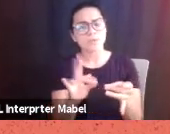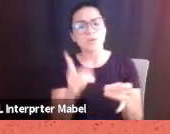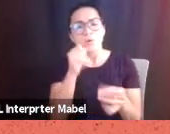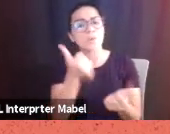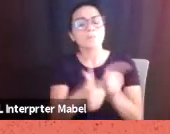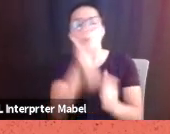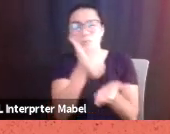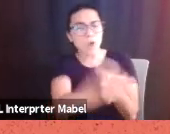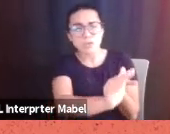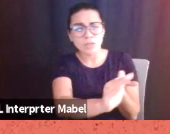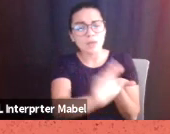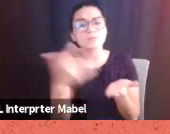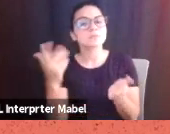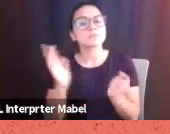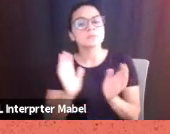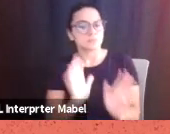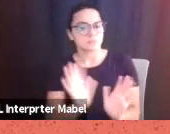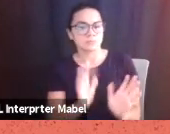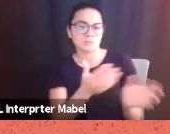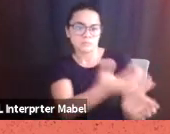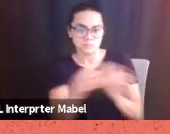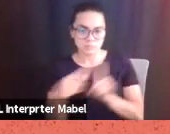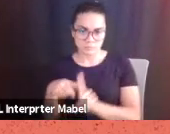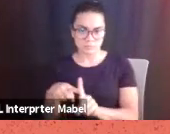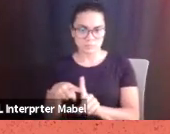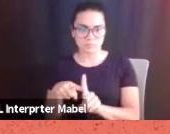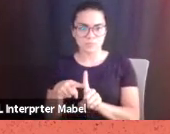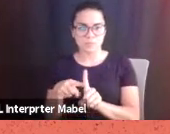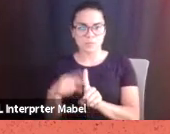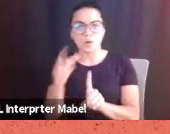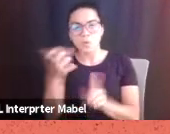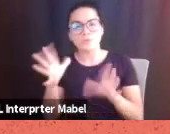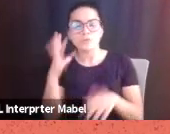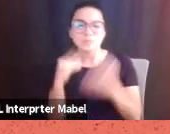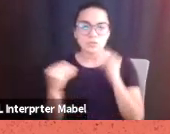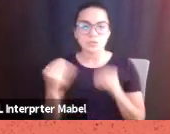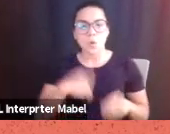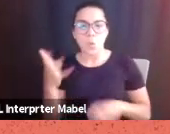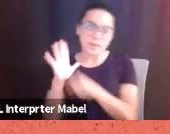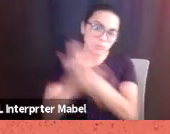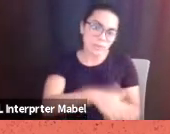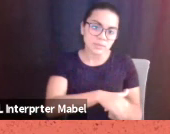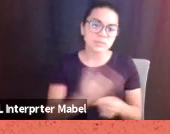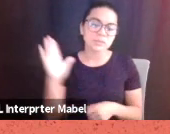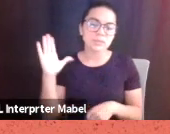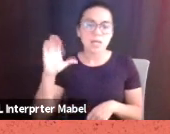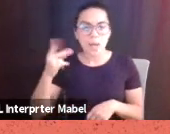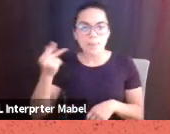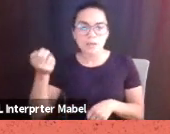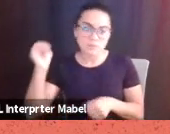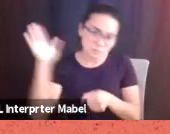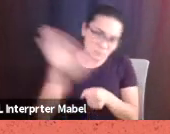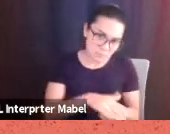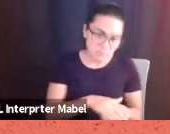by the intersections of gender-based violence, white supremacy, and capitalism. We call out how imperialism,